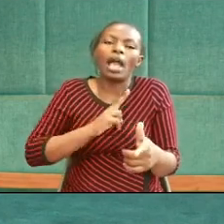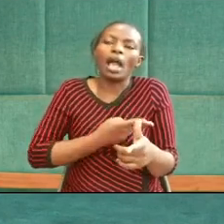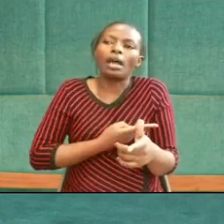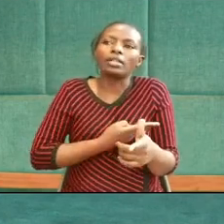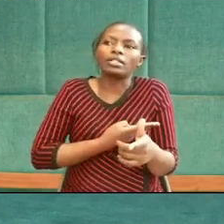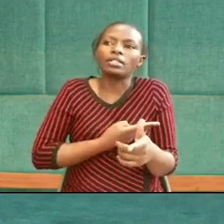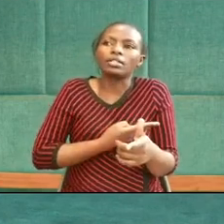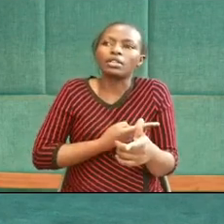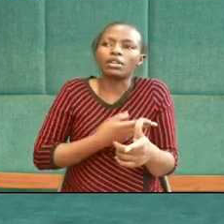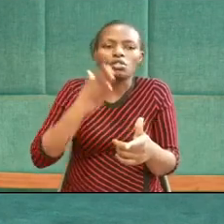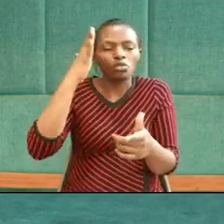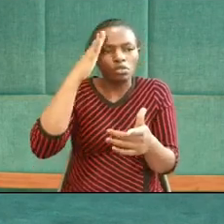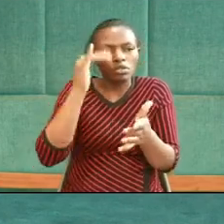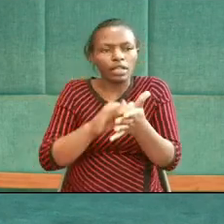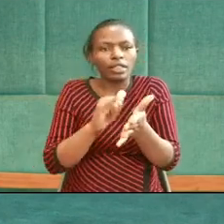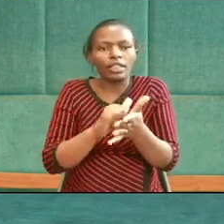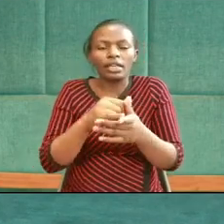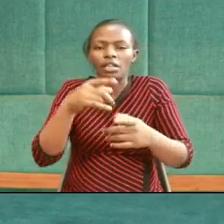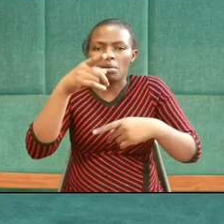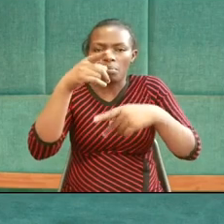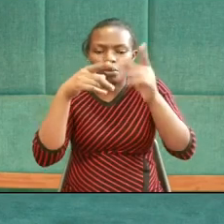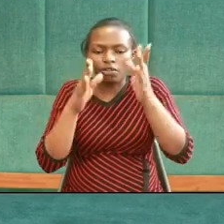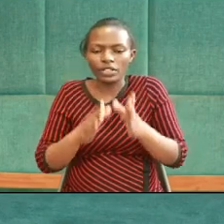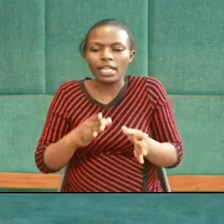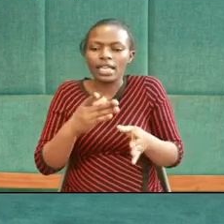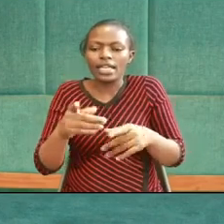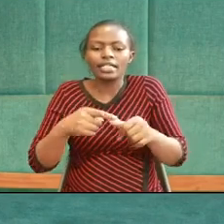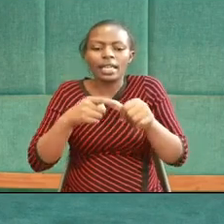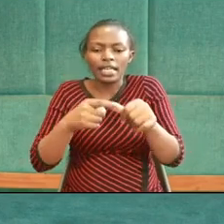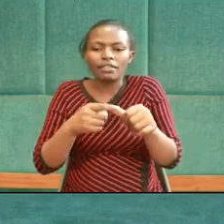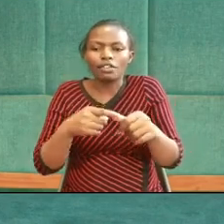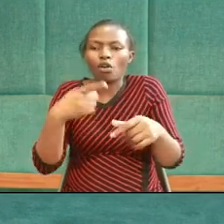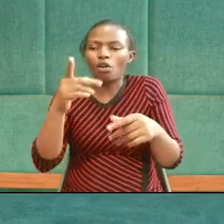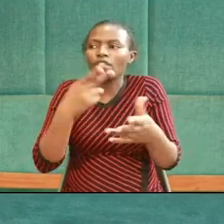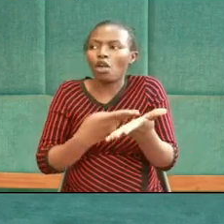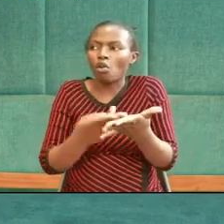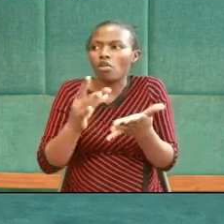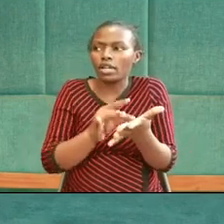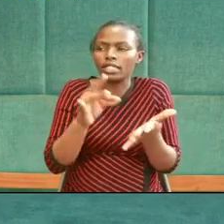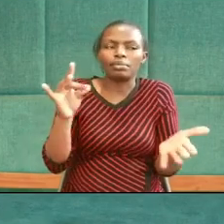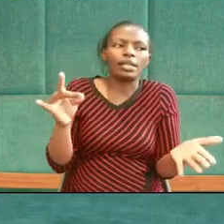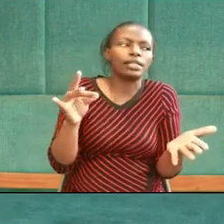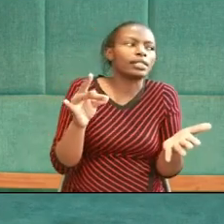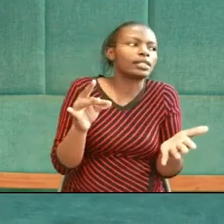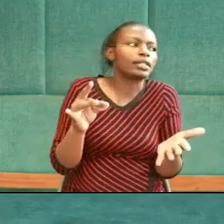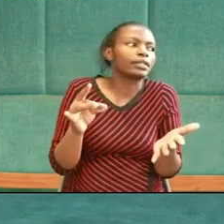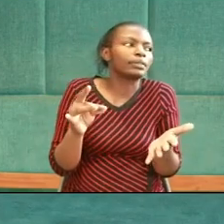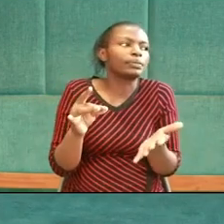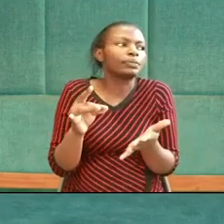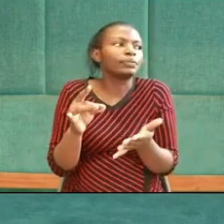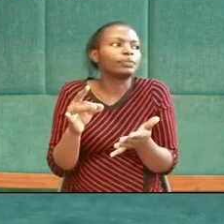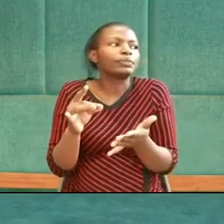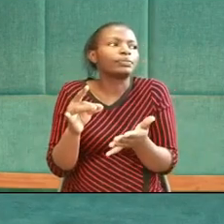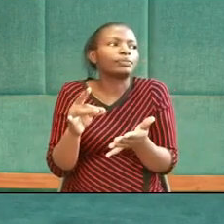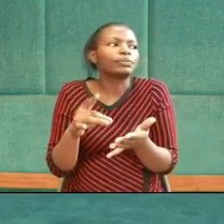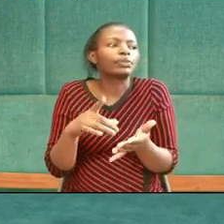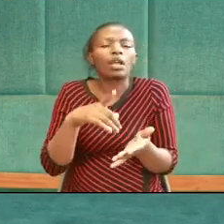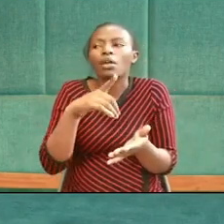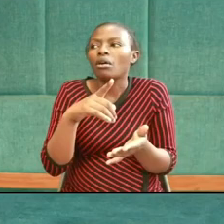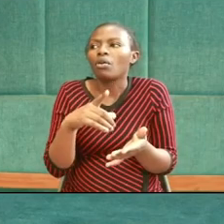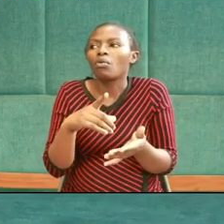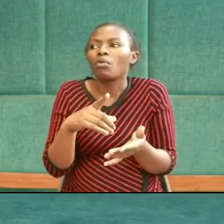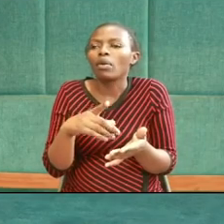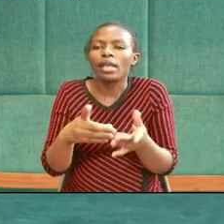that prophecy is a gift of the Holy Spirit. Then we also went to discuss